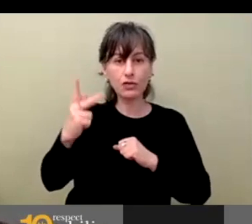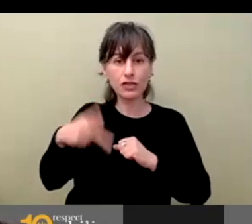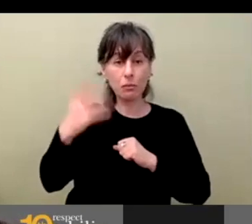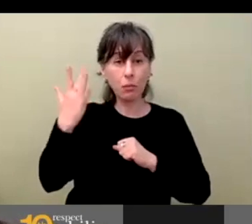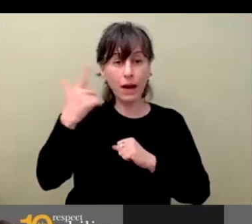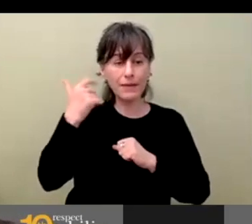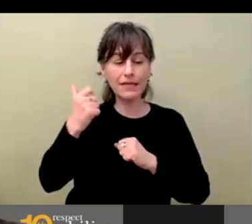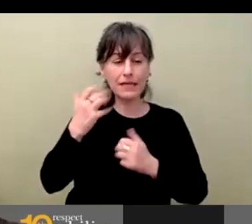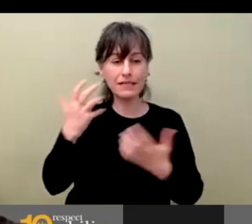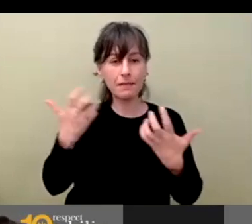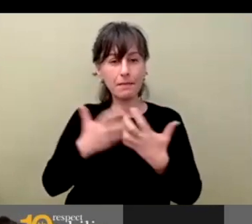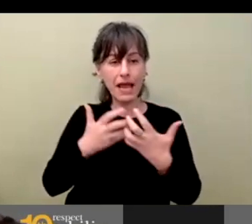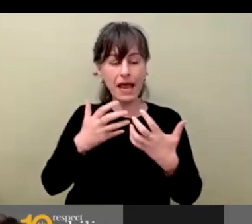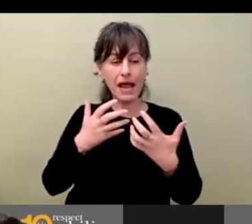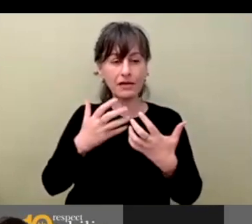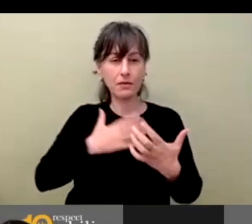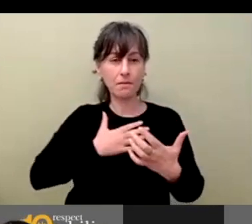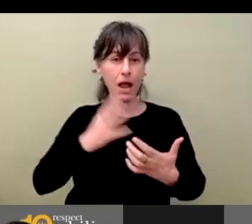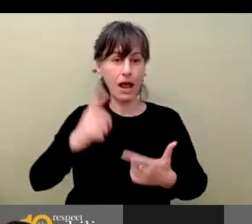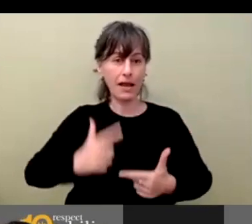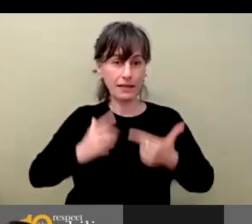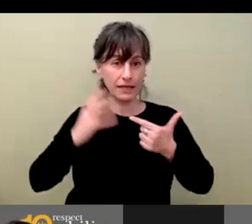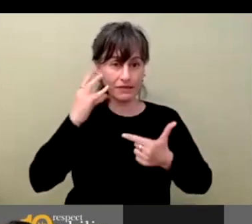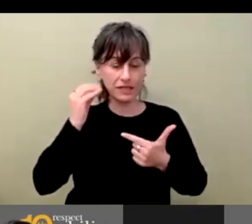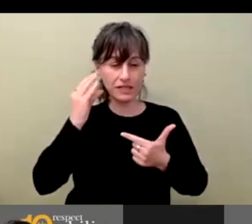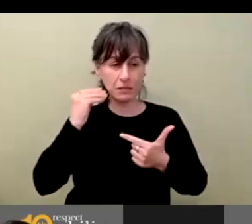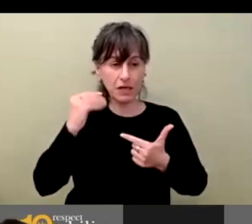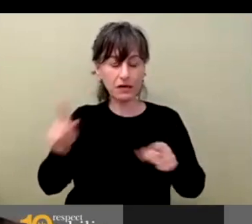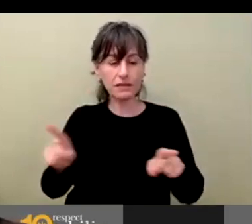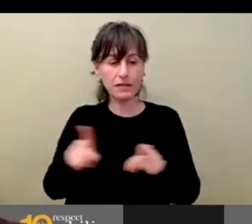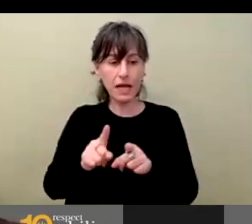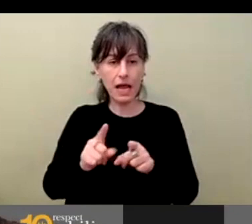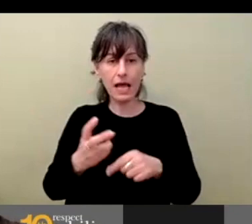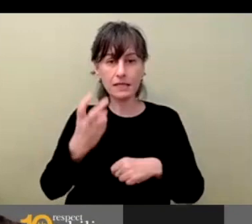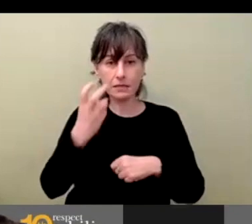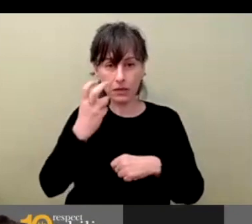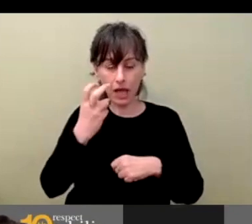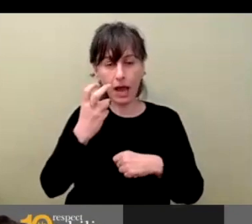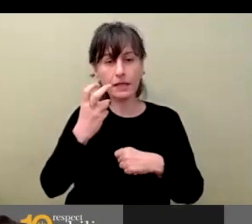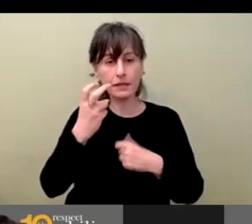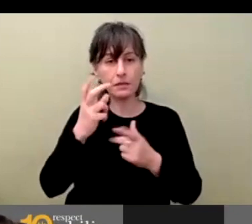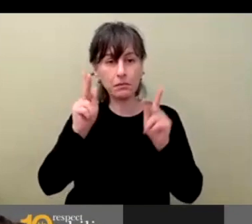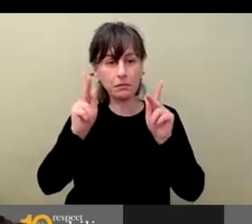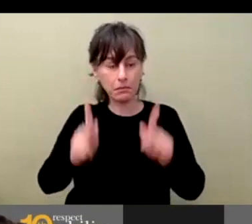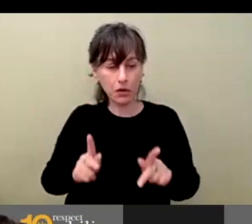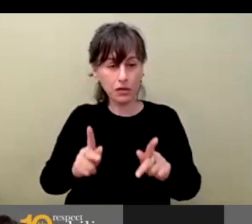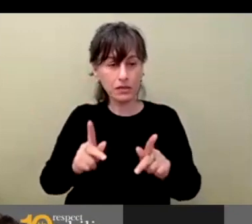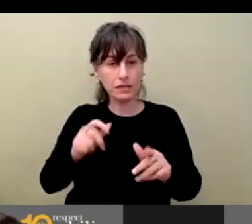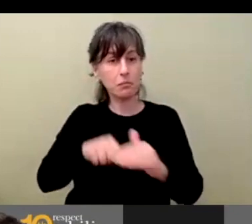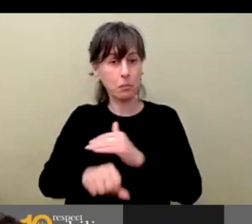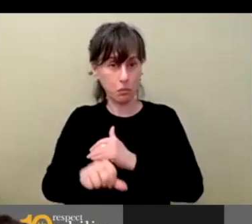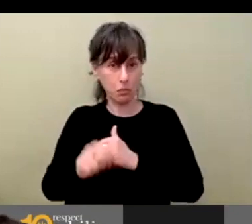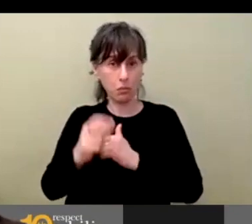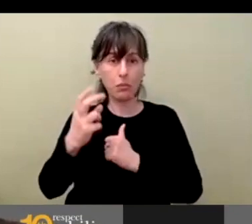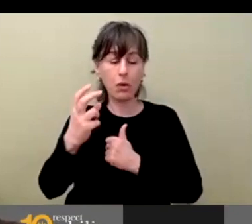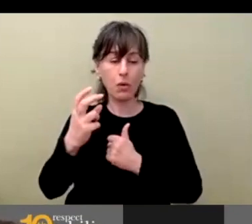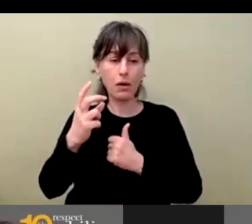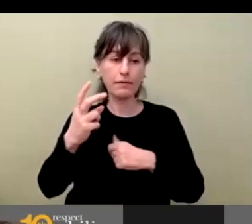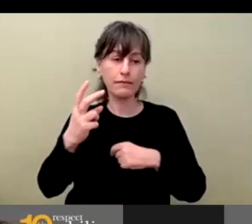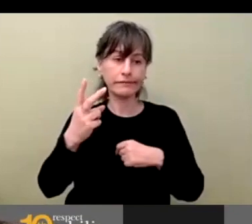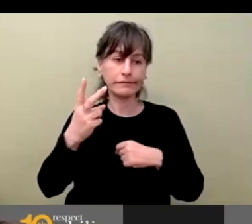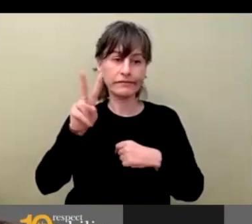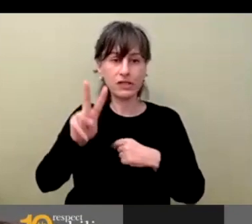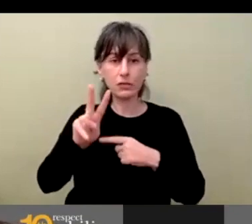the lived experience I have as a blind and visually impaired person from birth and my interest